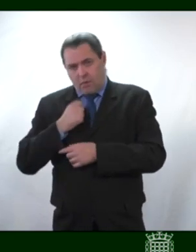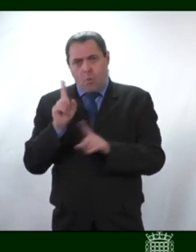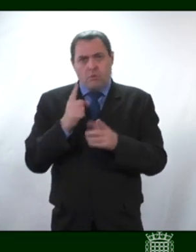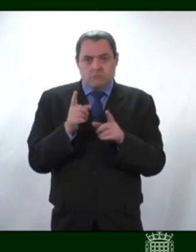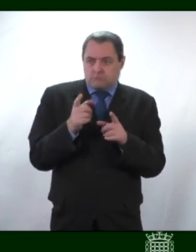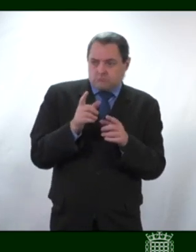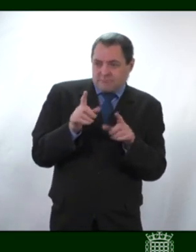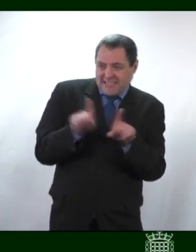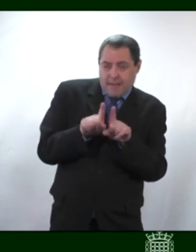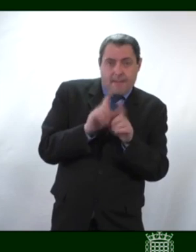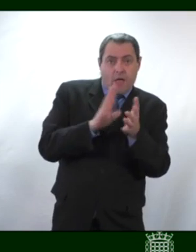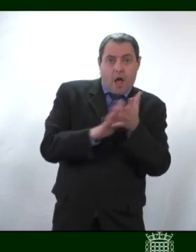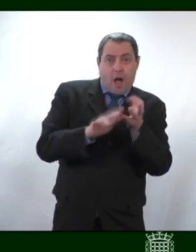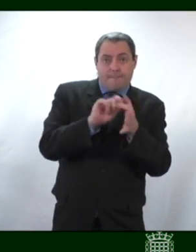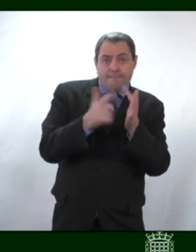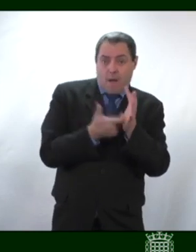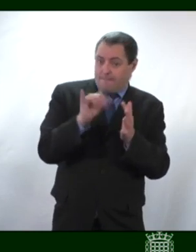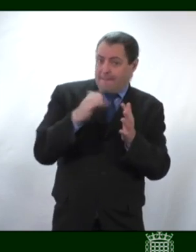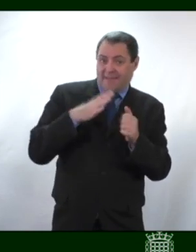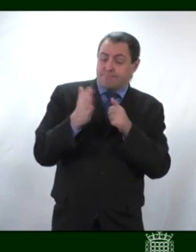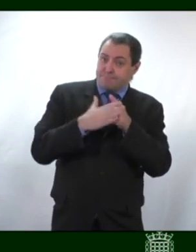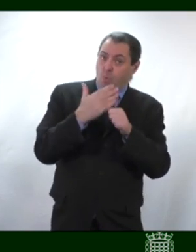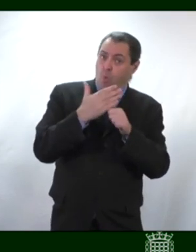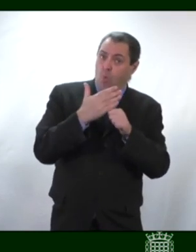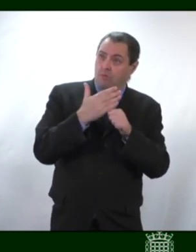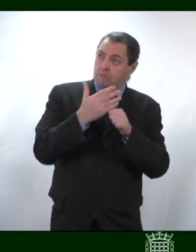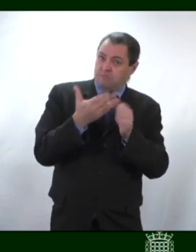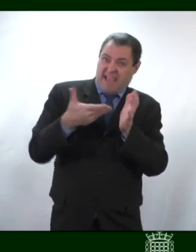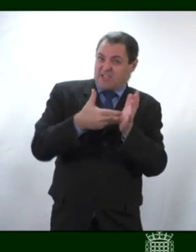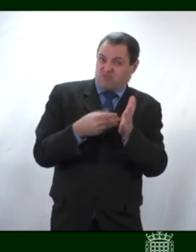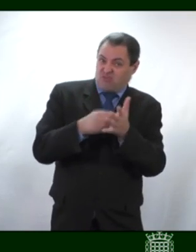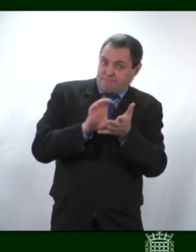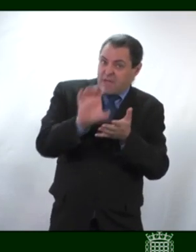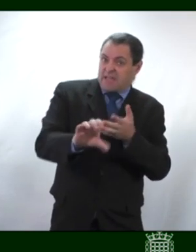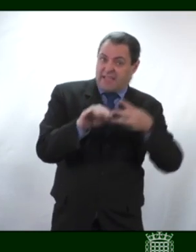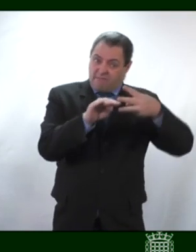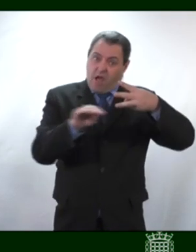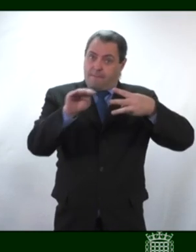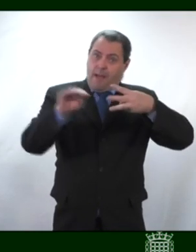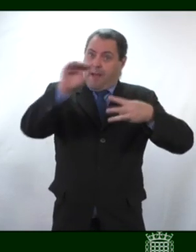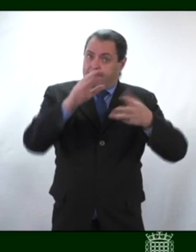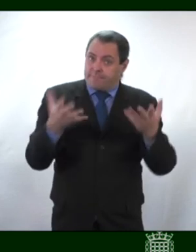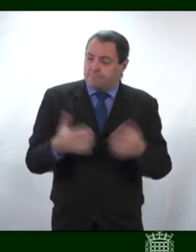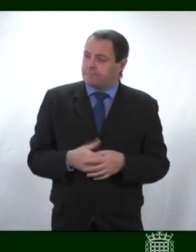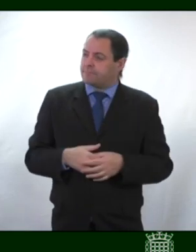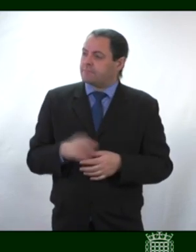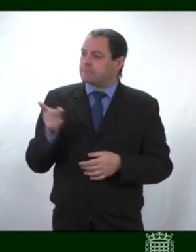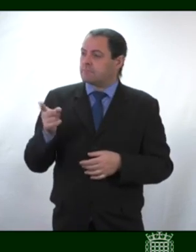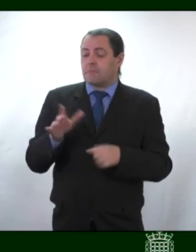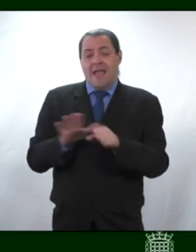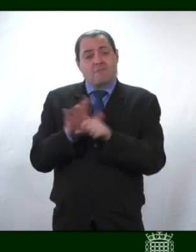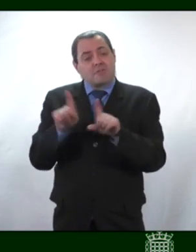may well need more help as they move into higher tiers? Areas like South Yorkshire, like West